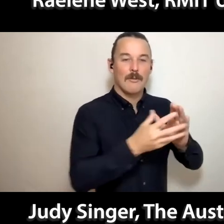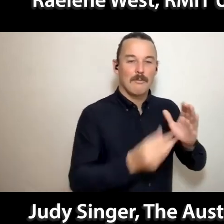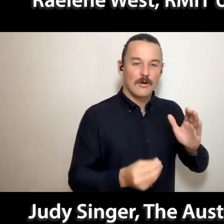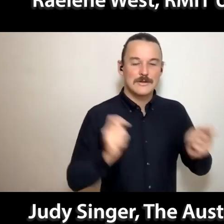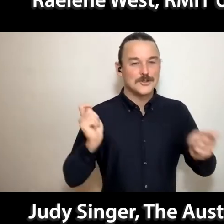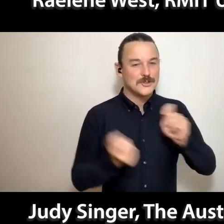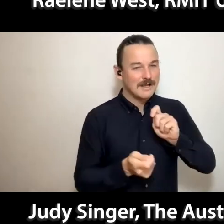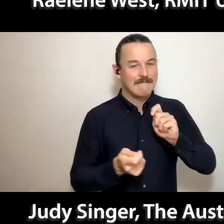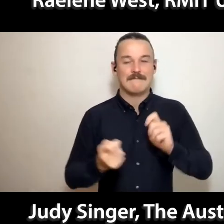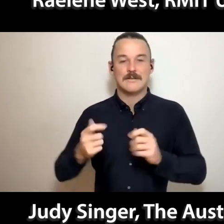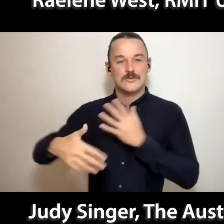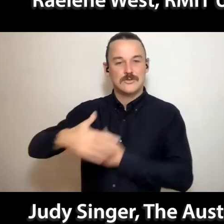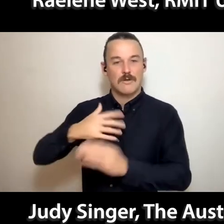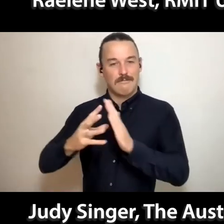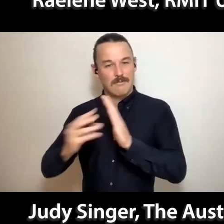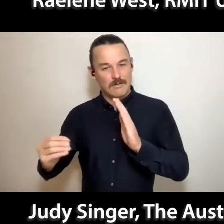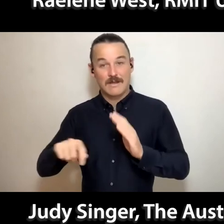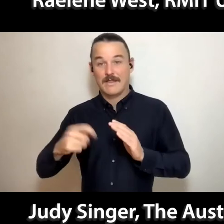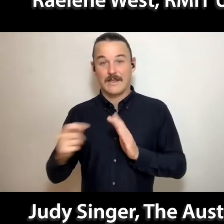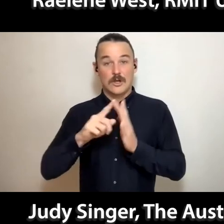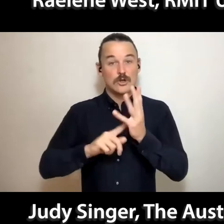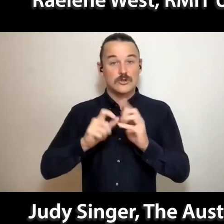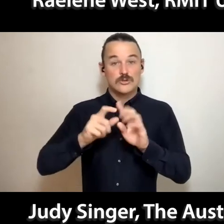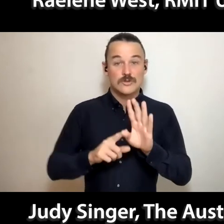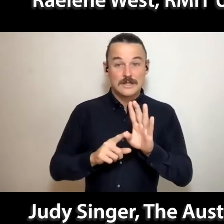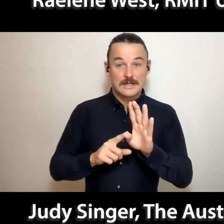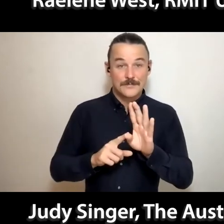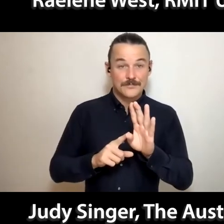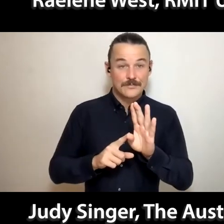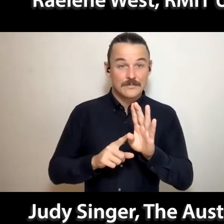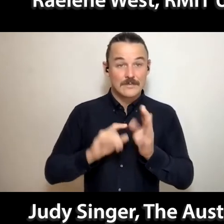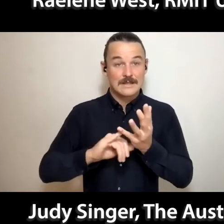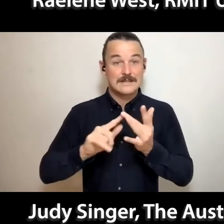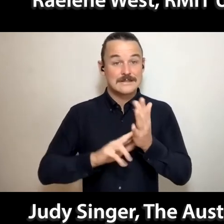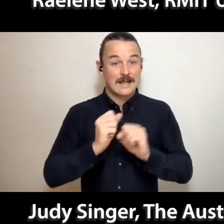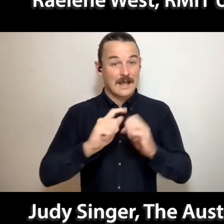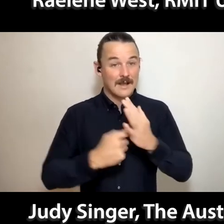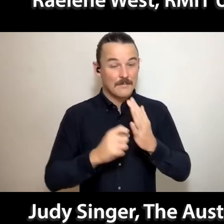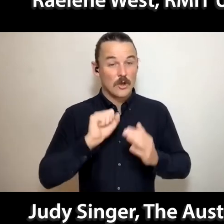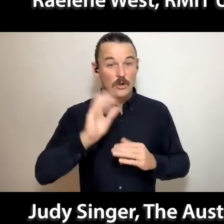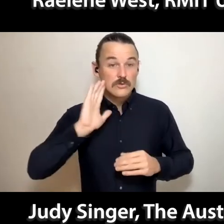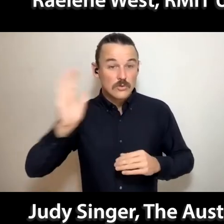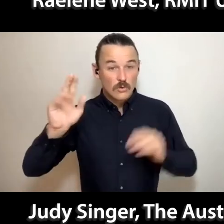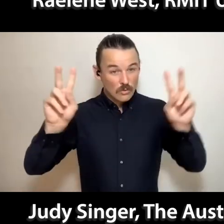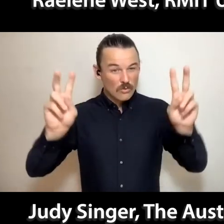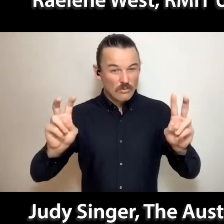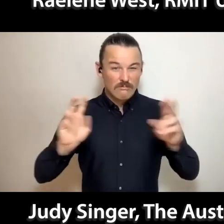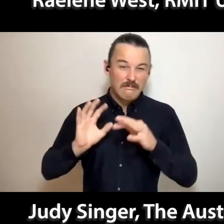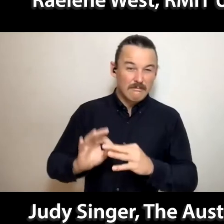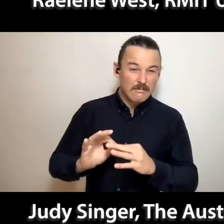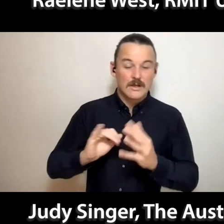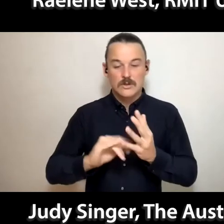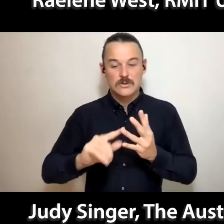Judy Singer, who's going to talk her, the title of her talk is a little bit about sociology can go a long